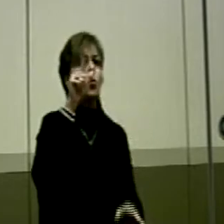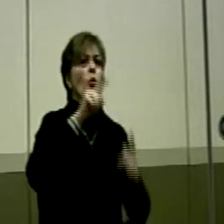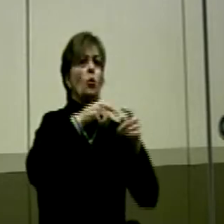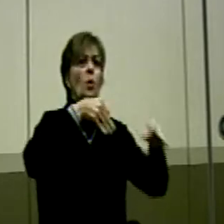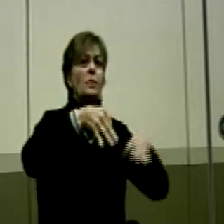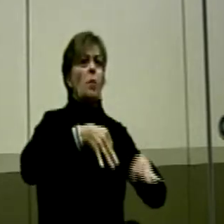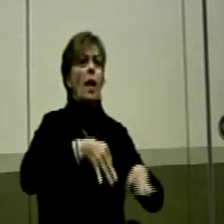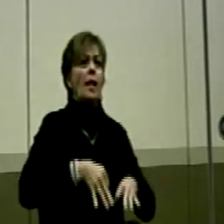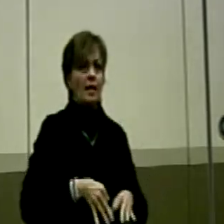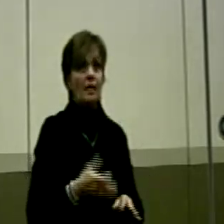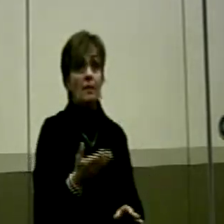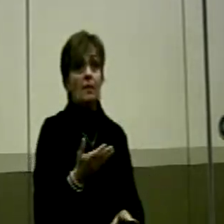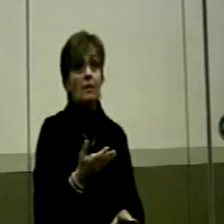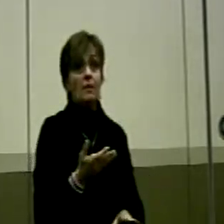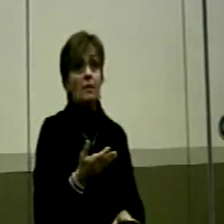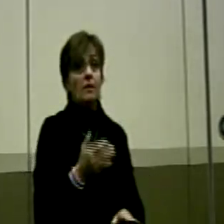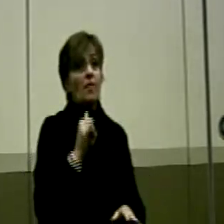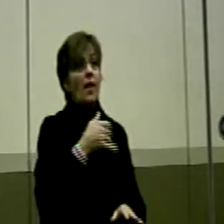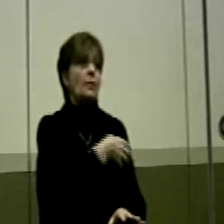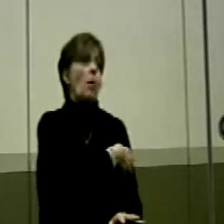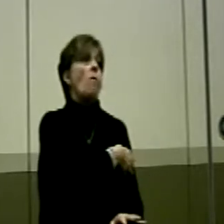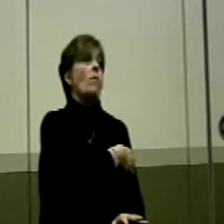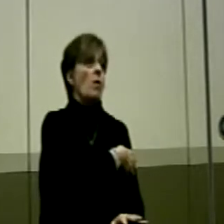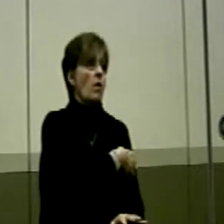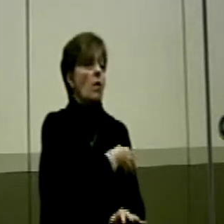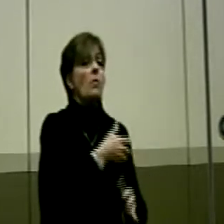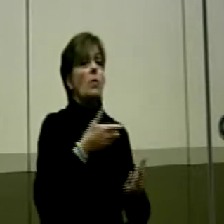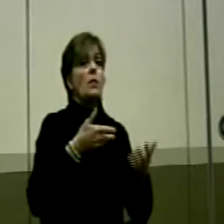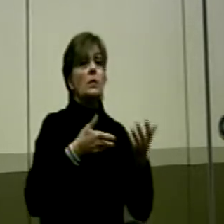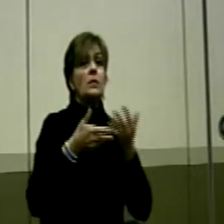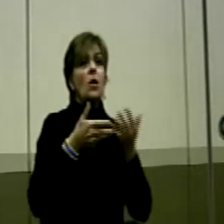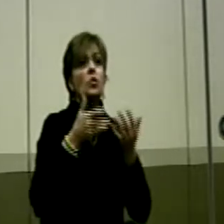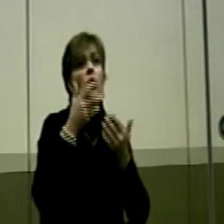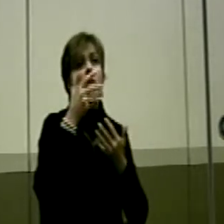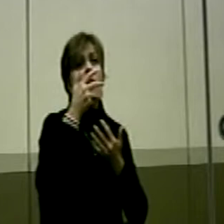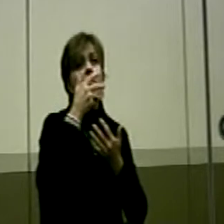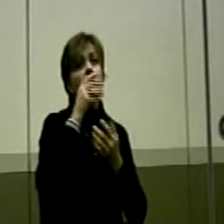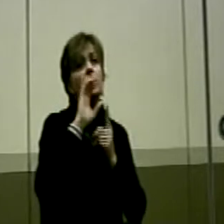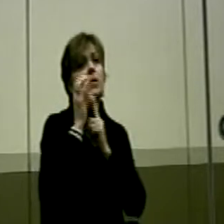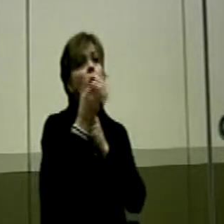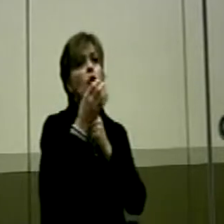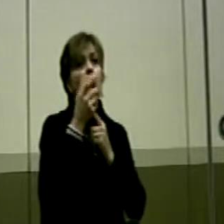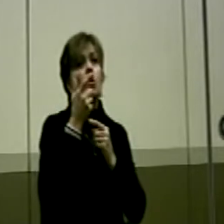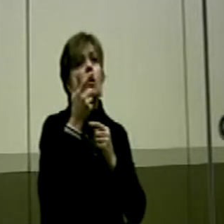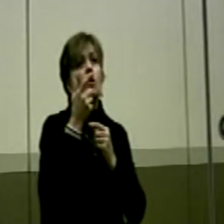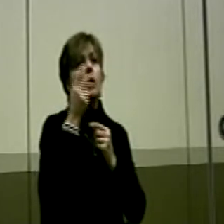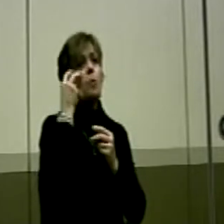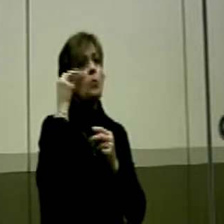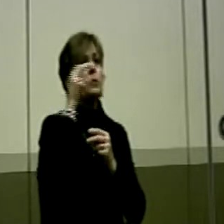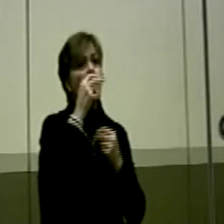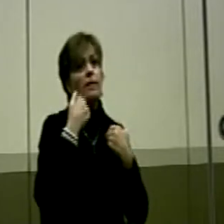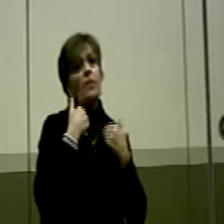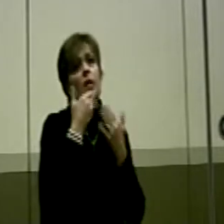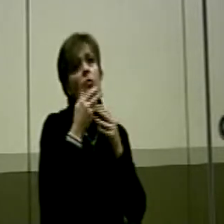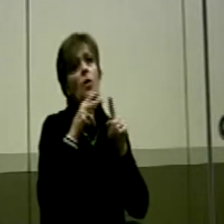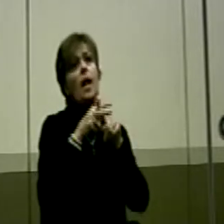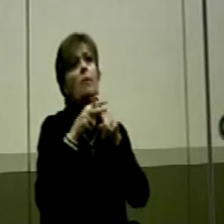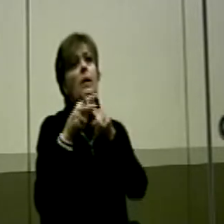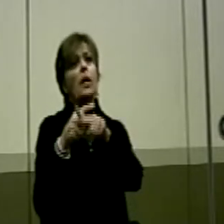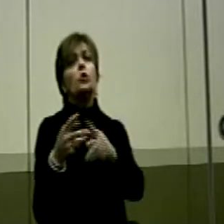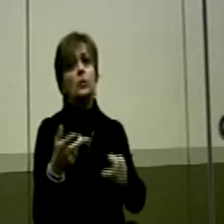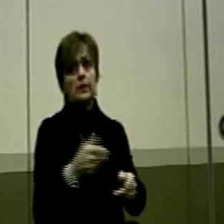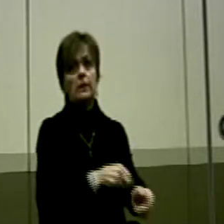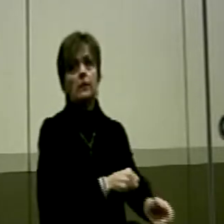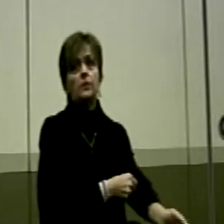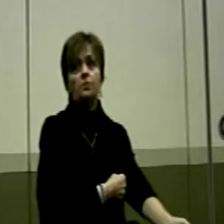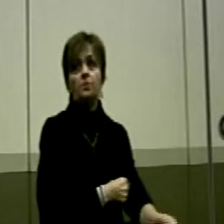modify it more for a lot of our deaf kids to individualize it so that most of the social stories you see there's too much